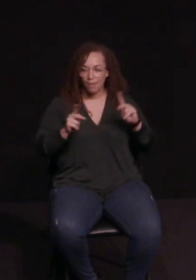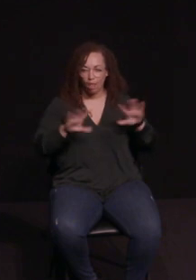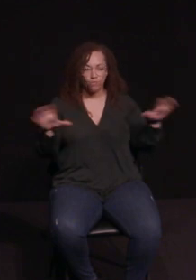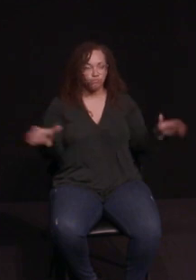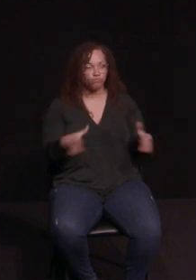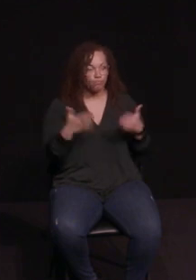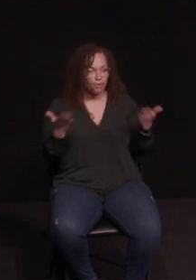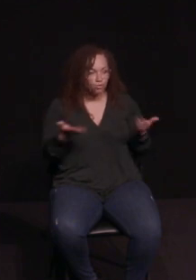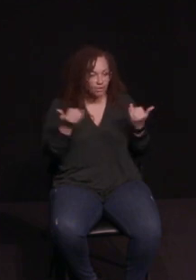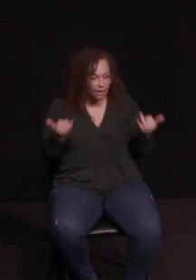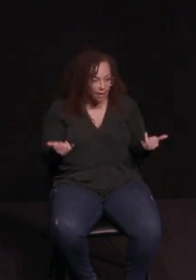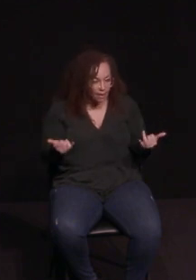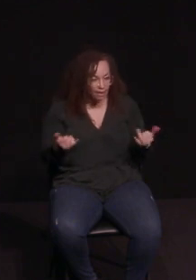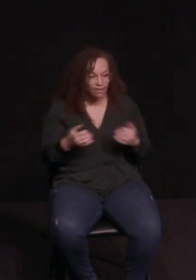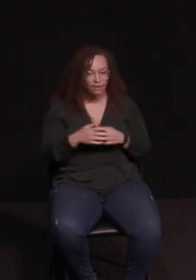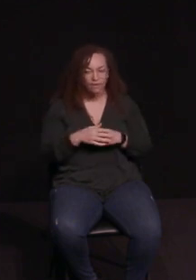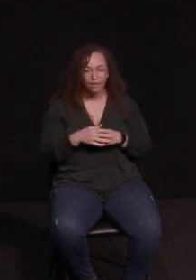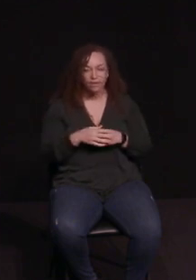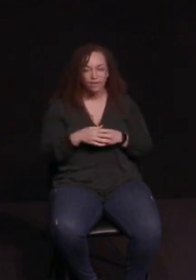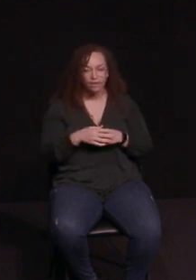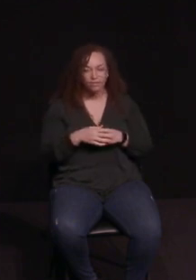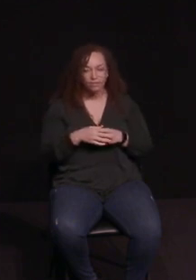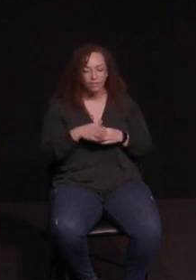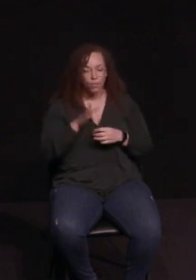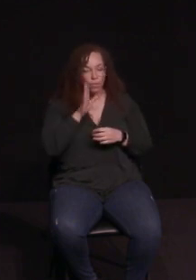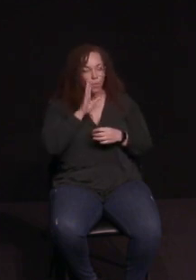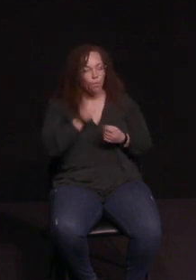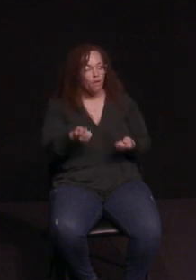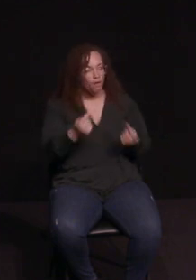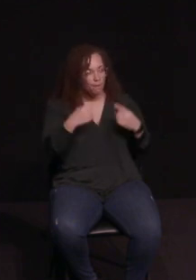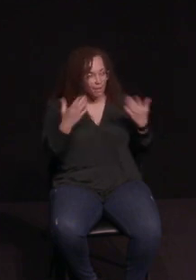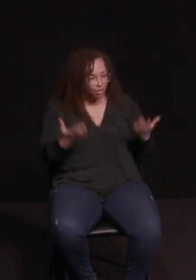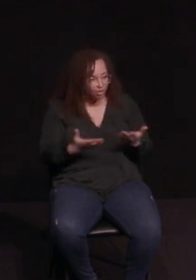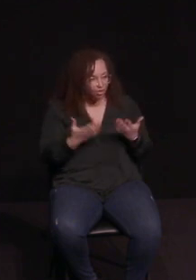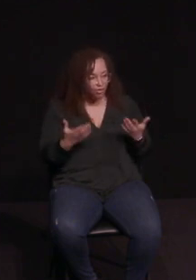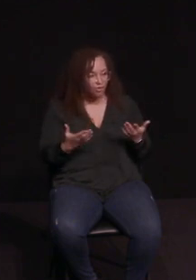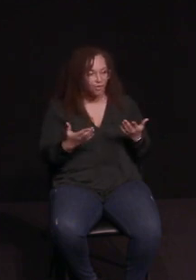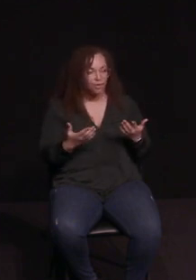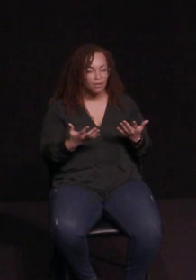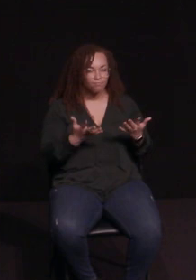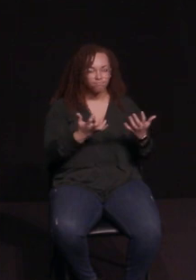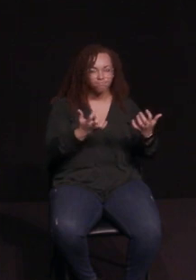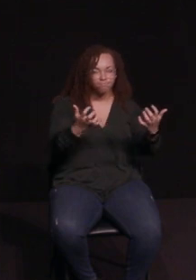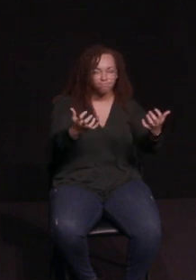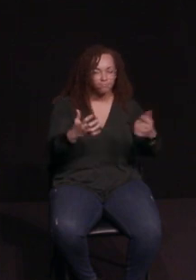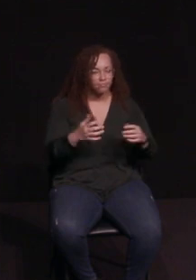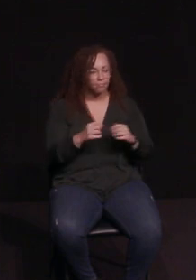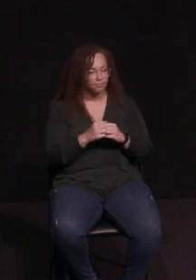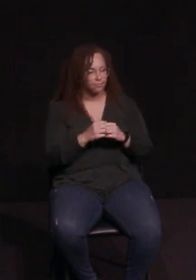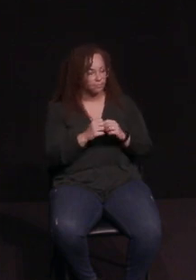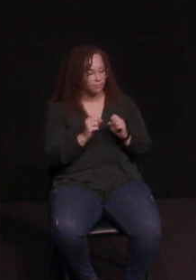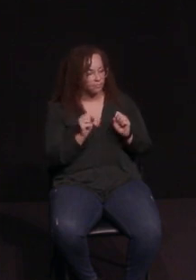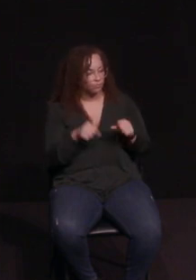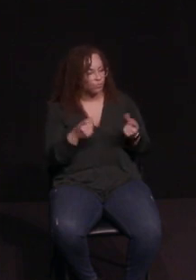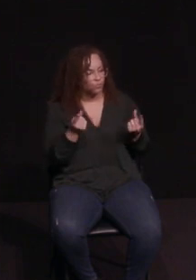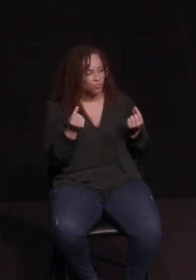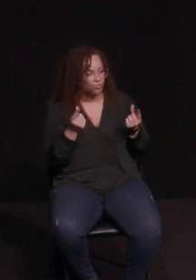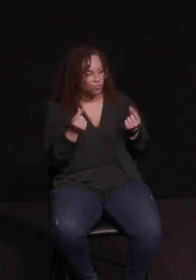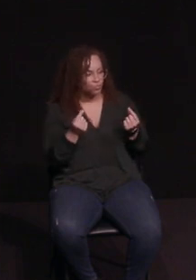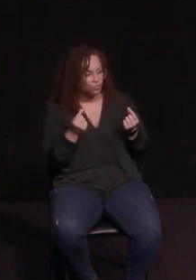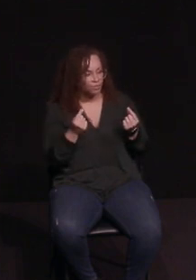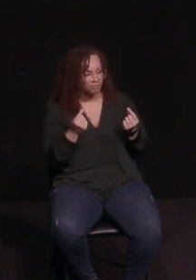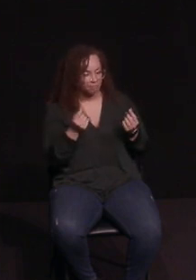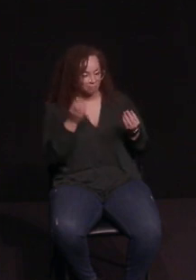today would be here and be present and to be able to verbalize and make tangible their